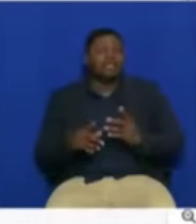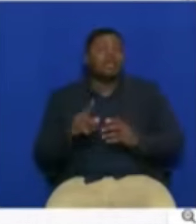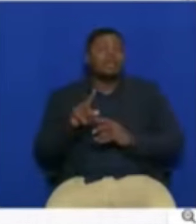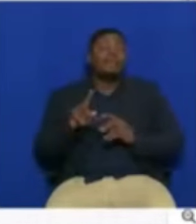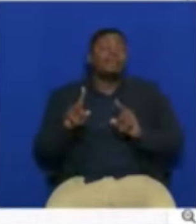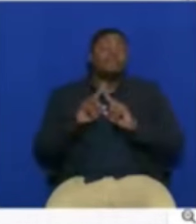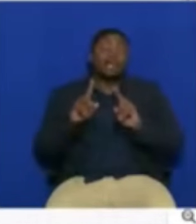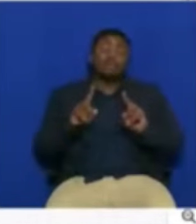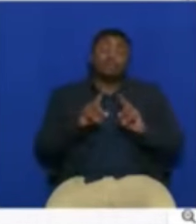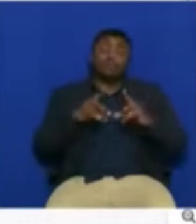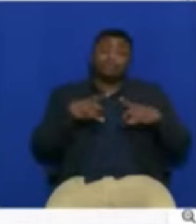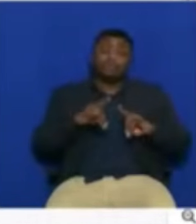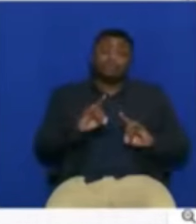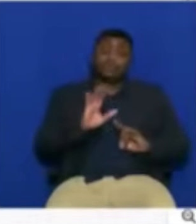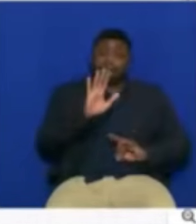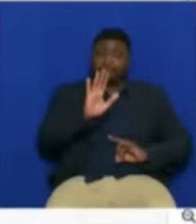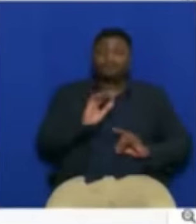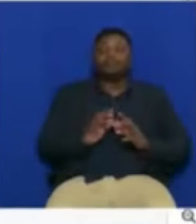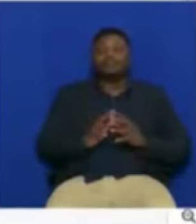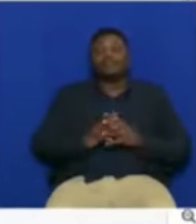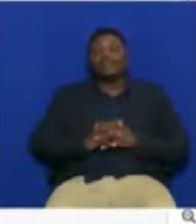Commissioners.